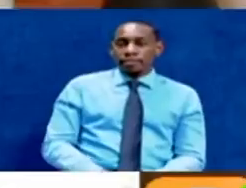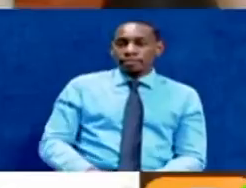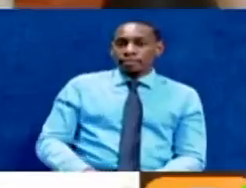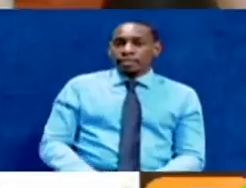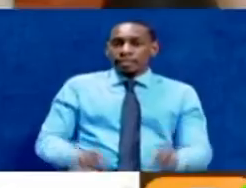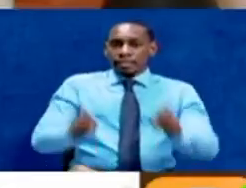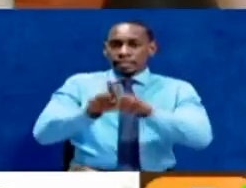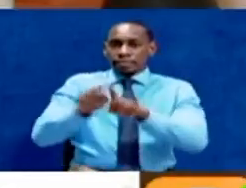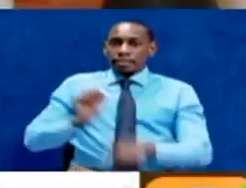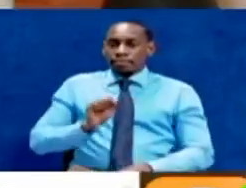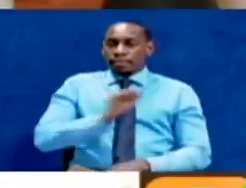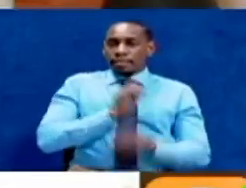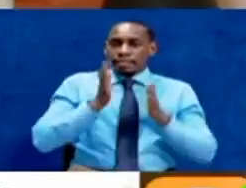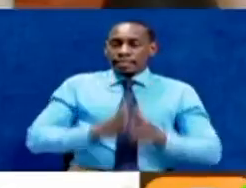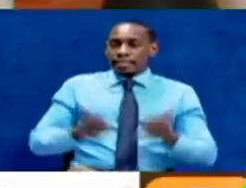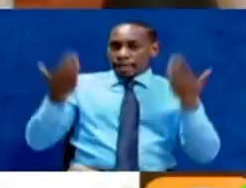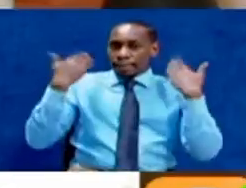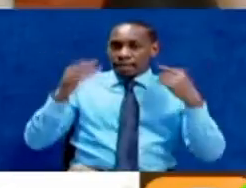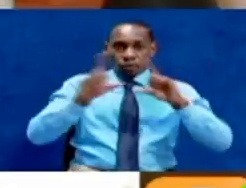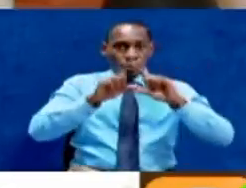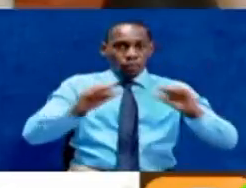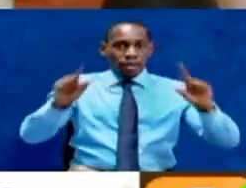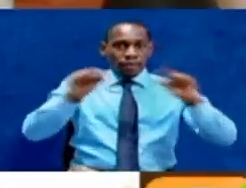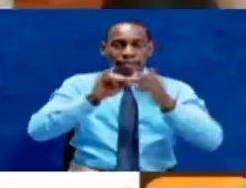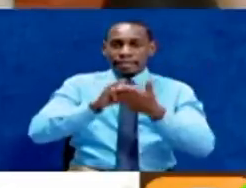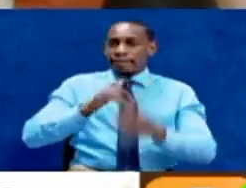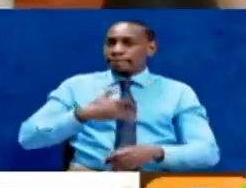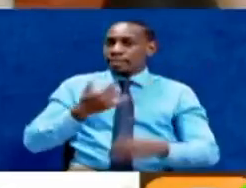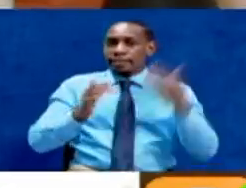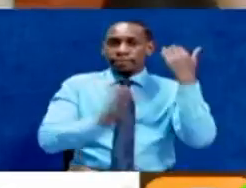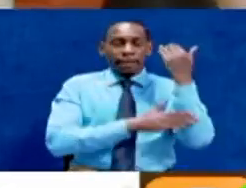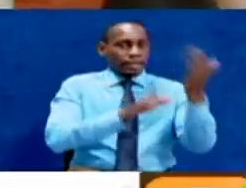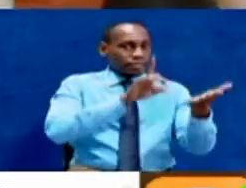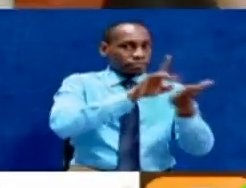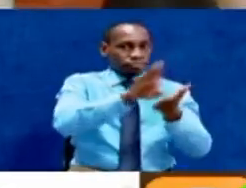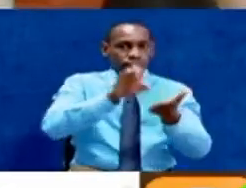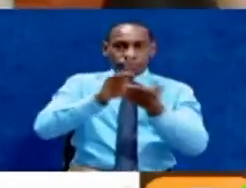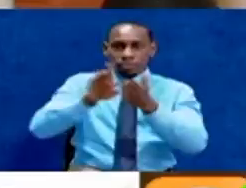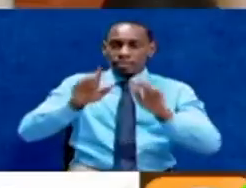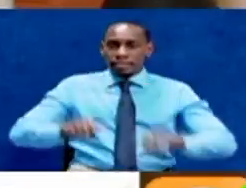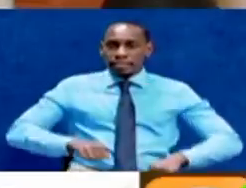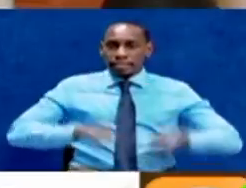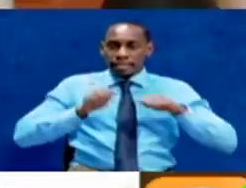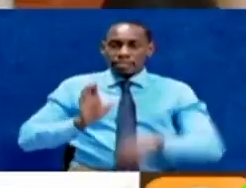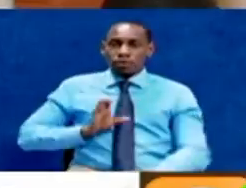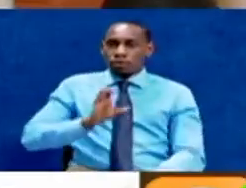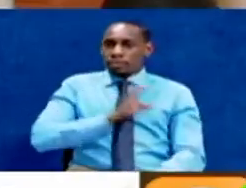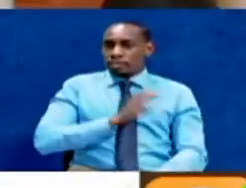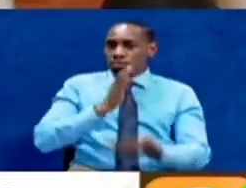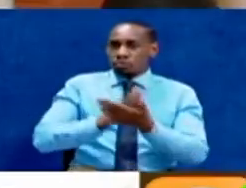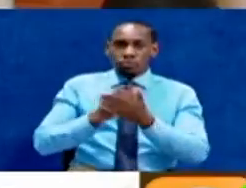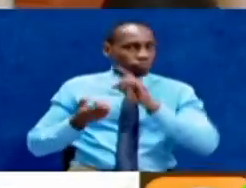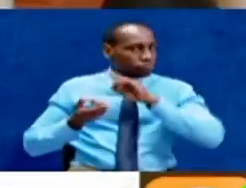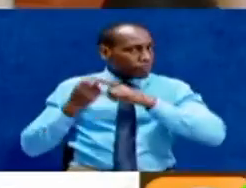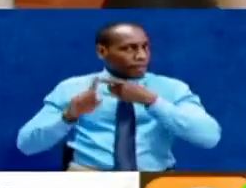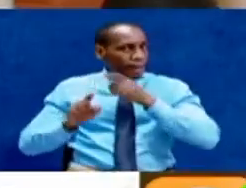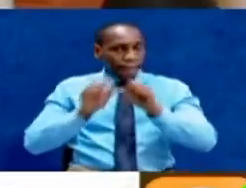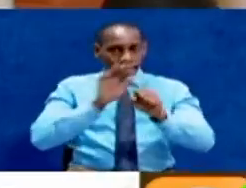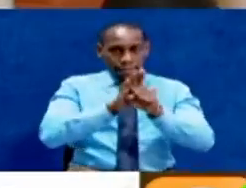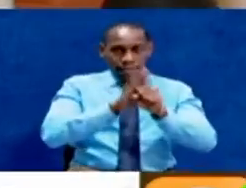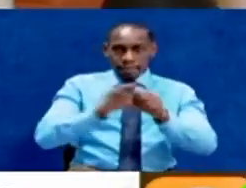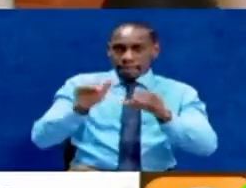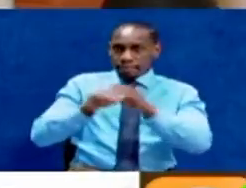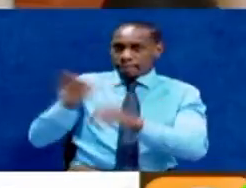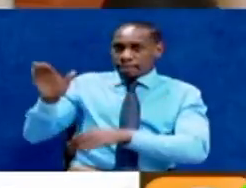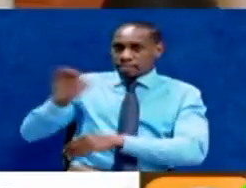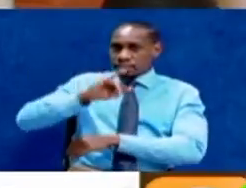Senator Linturi arguing about because they are feeling so bad because they were de-whipped from being chairs of committees, I'm asking myself: majority of the